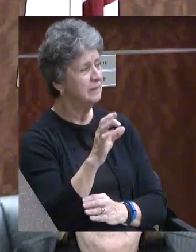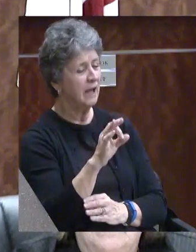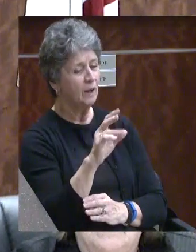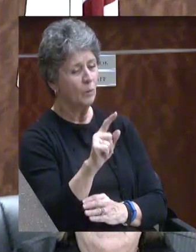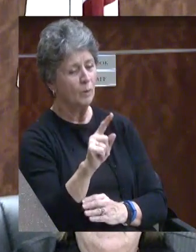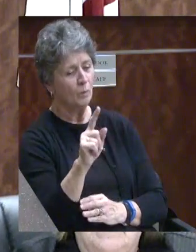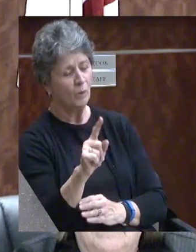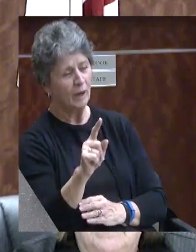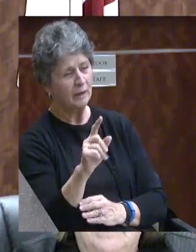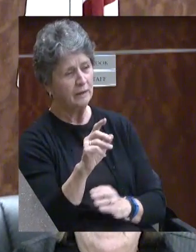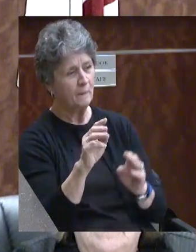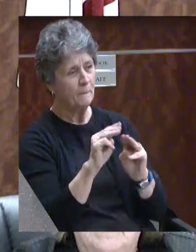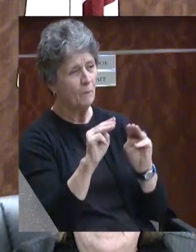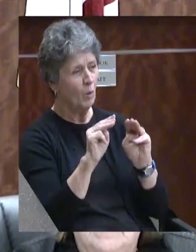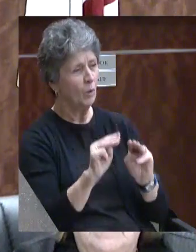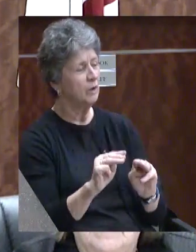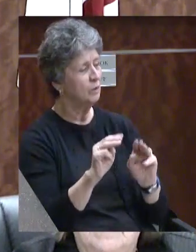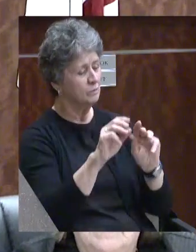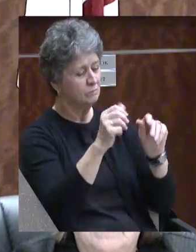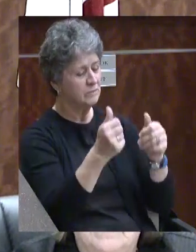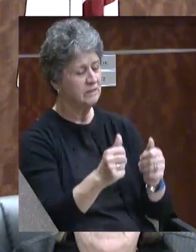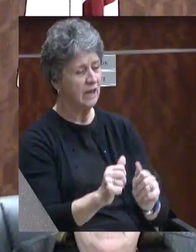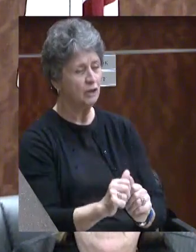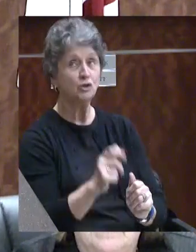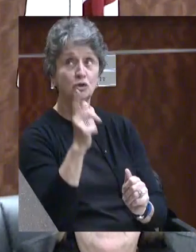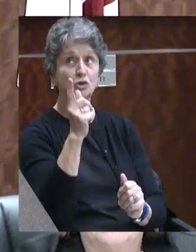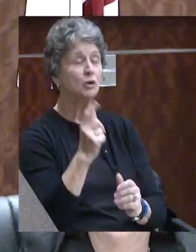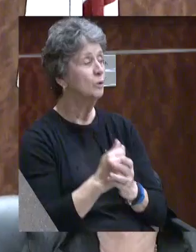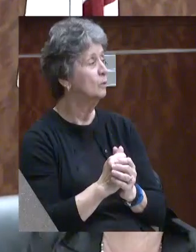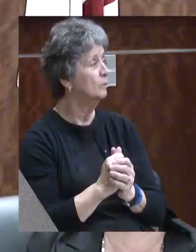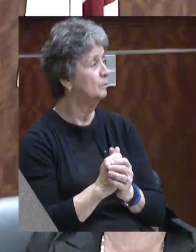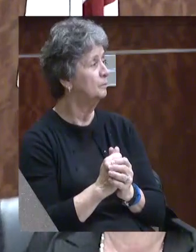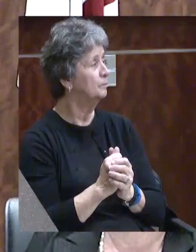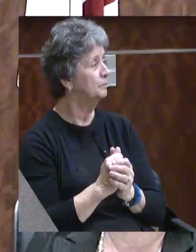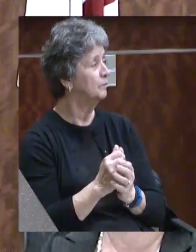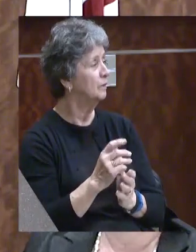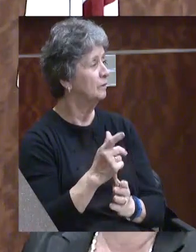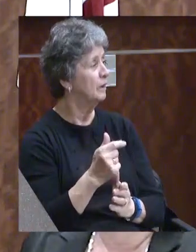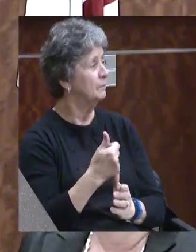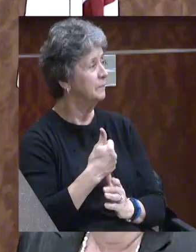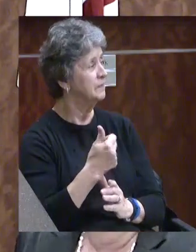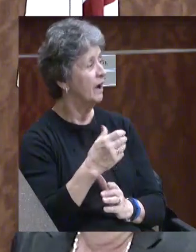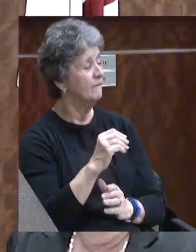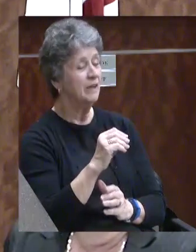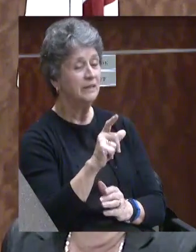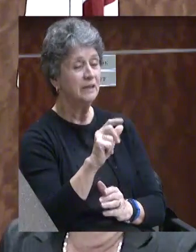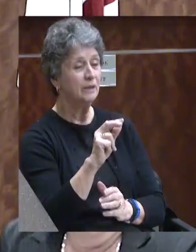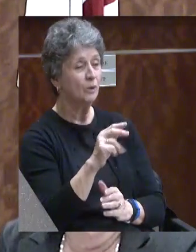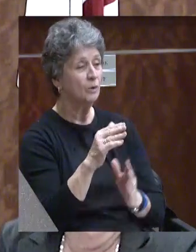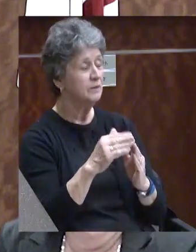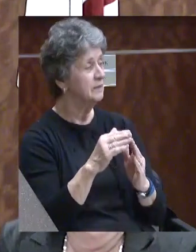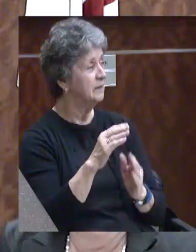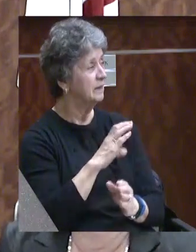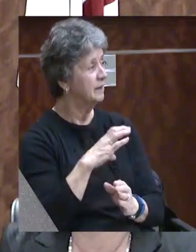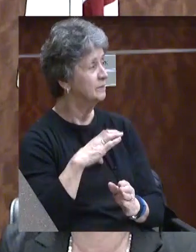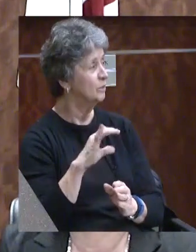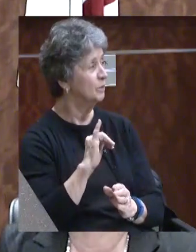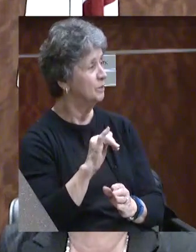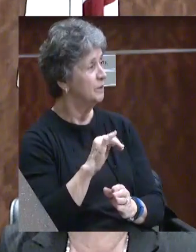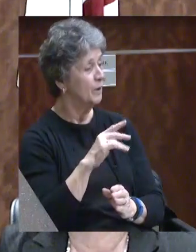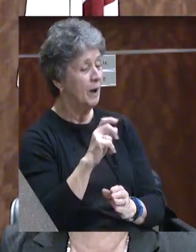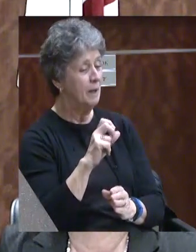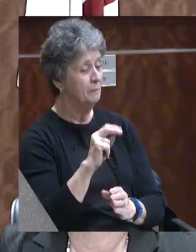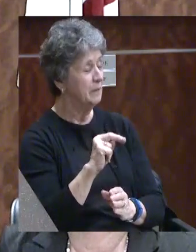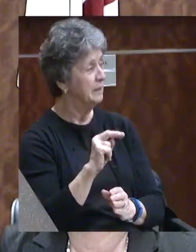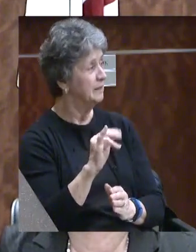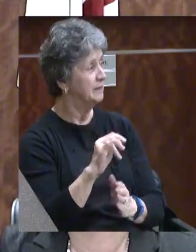September 26, 2016. It's presented by myself and the Laurel City Council. We also have a little city pin. It's a key to the